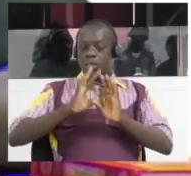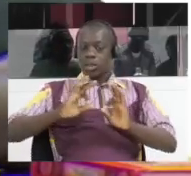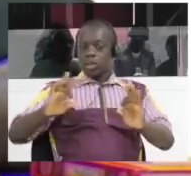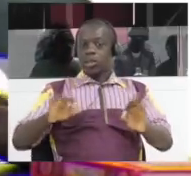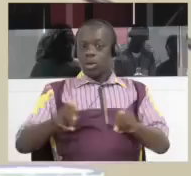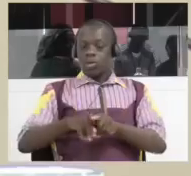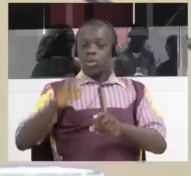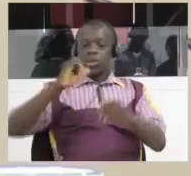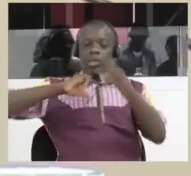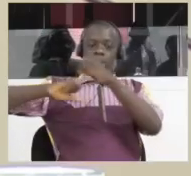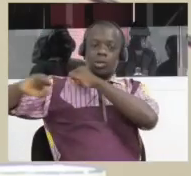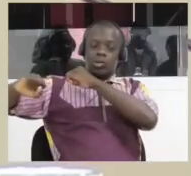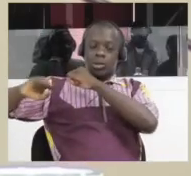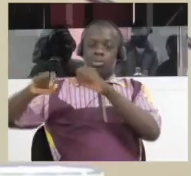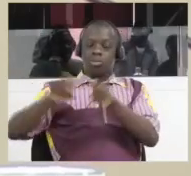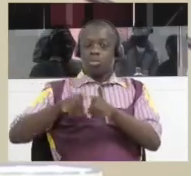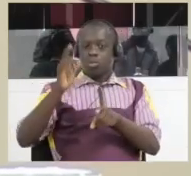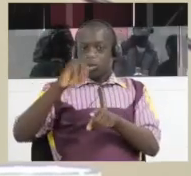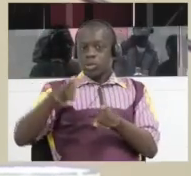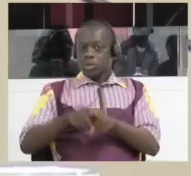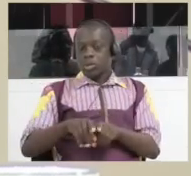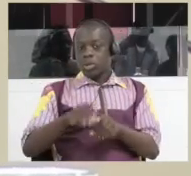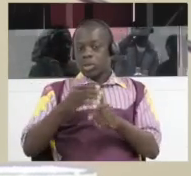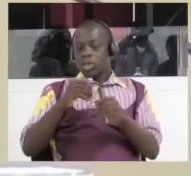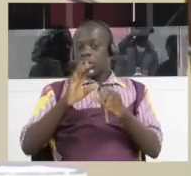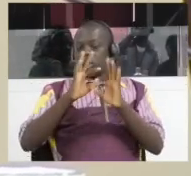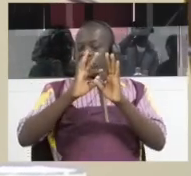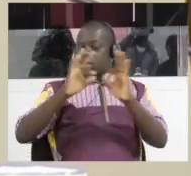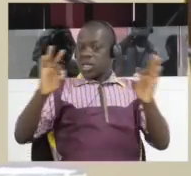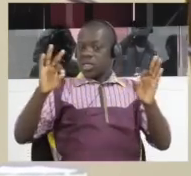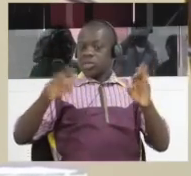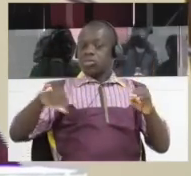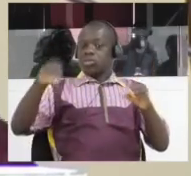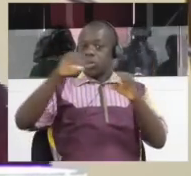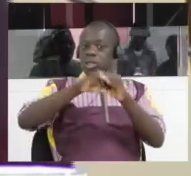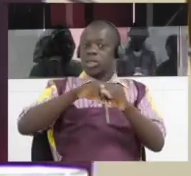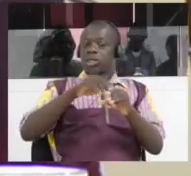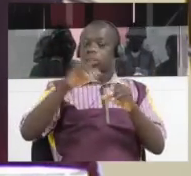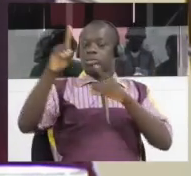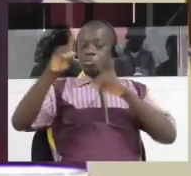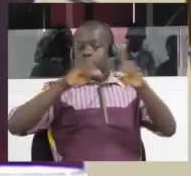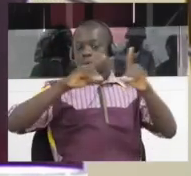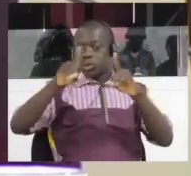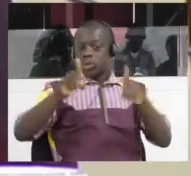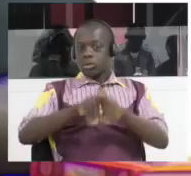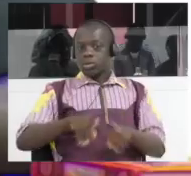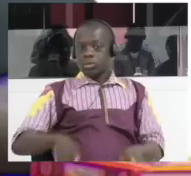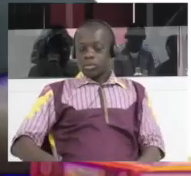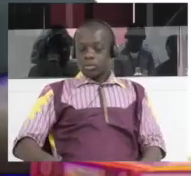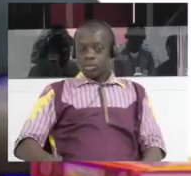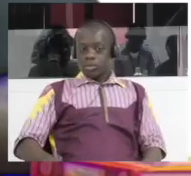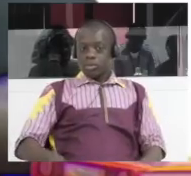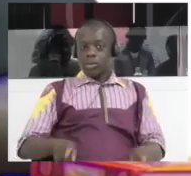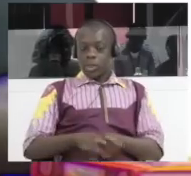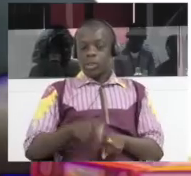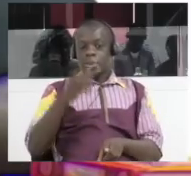of our tradition, we should be civil and civilized to engage in constructive discussion. So I